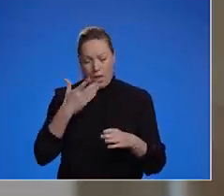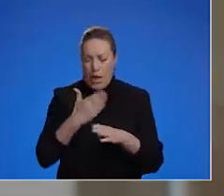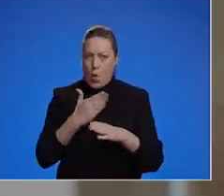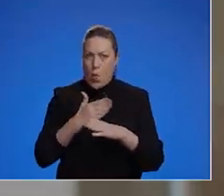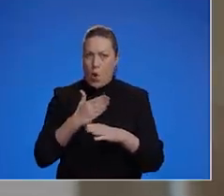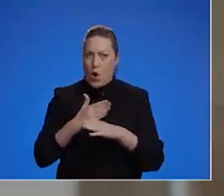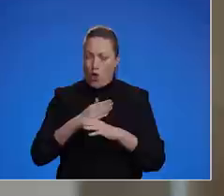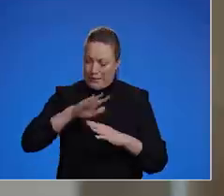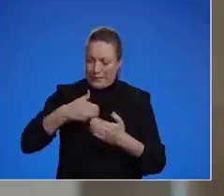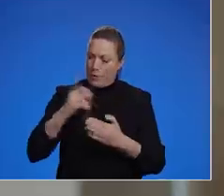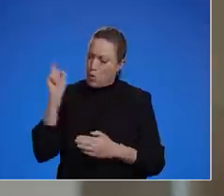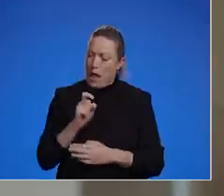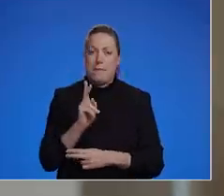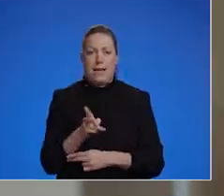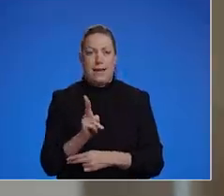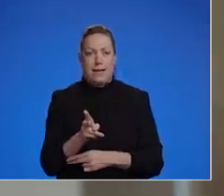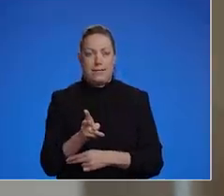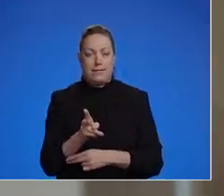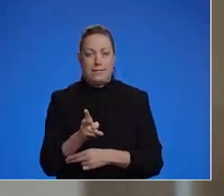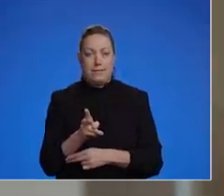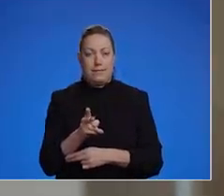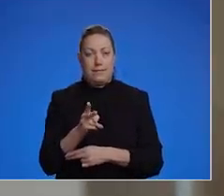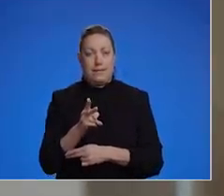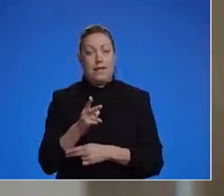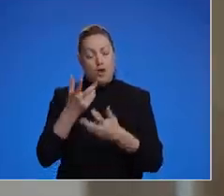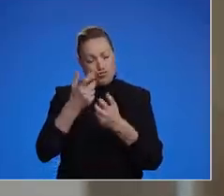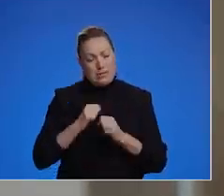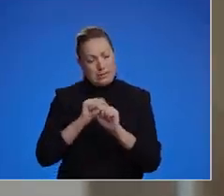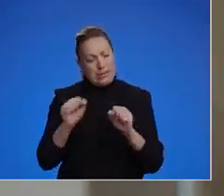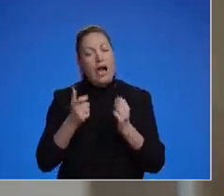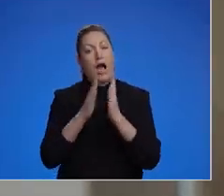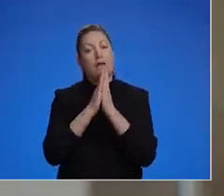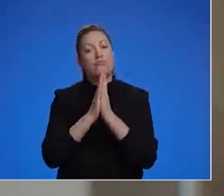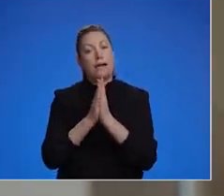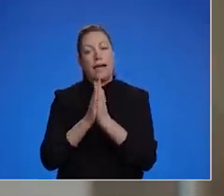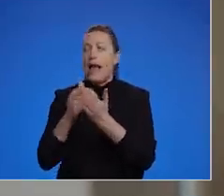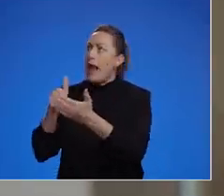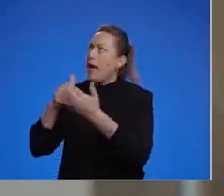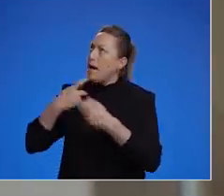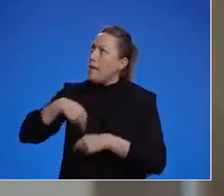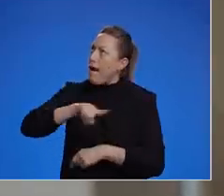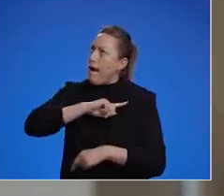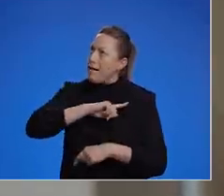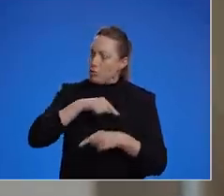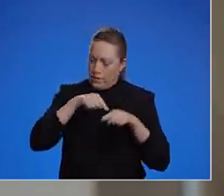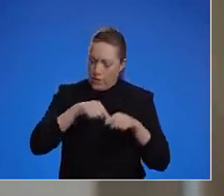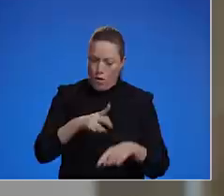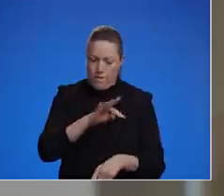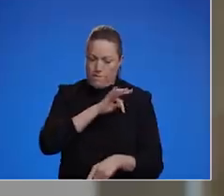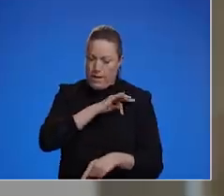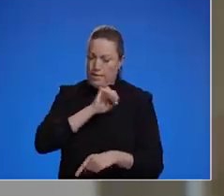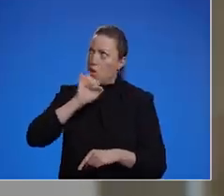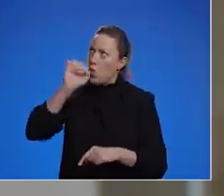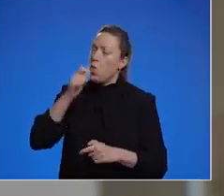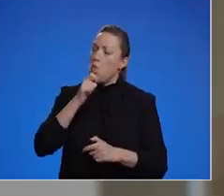the gifts so that we may work for the coming of your reign. Hear these prayers and help us to remain faithful to your